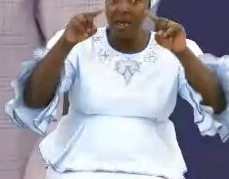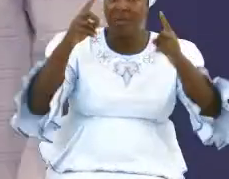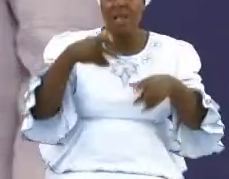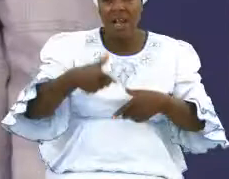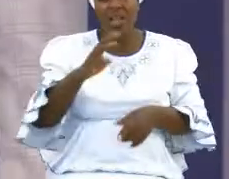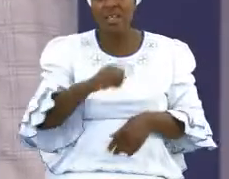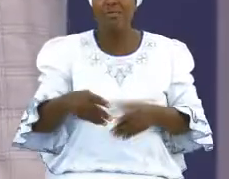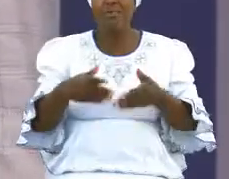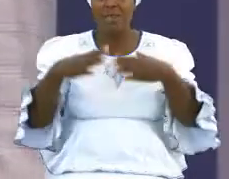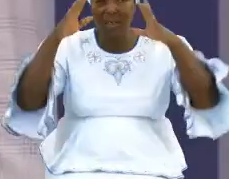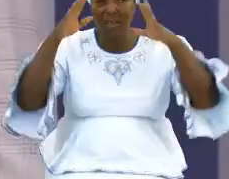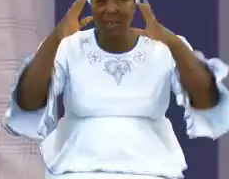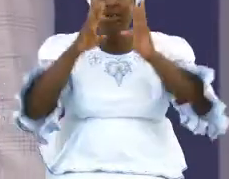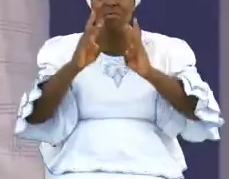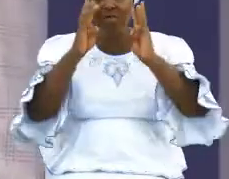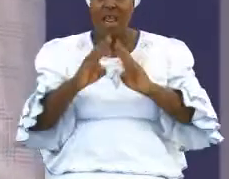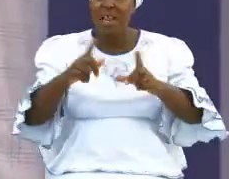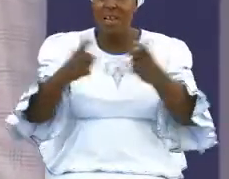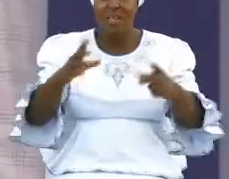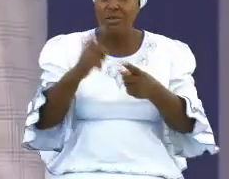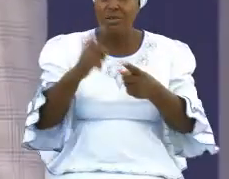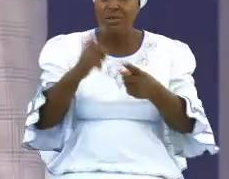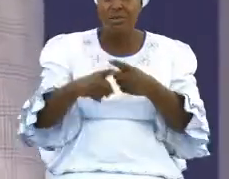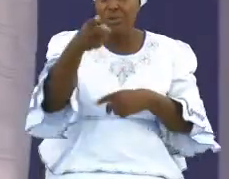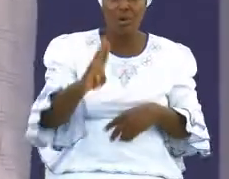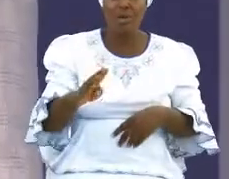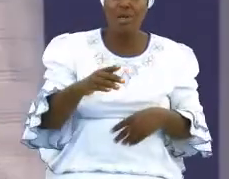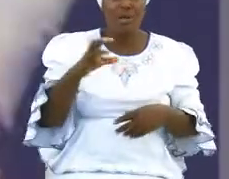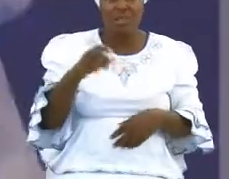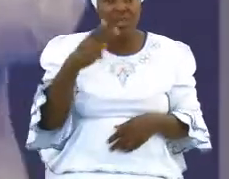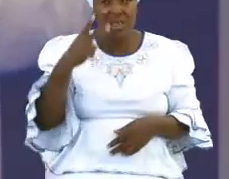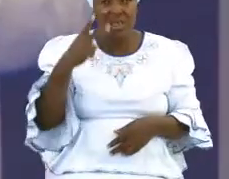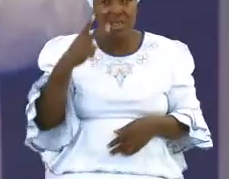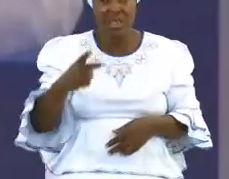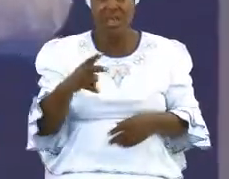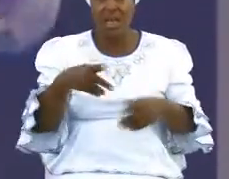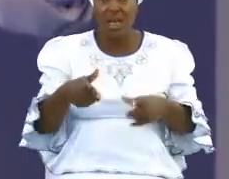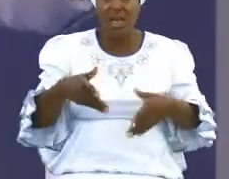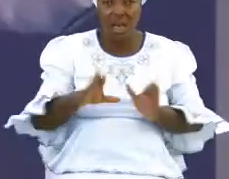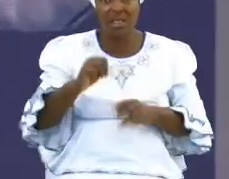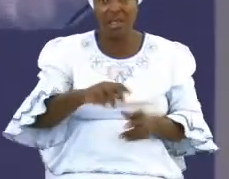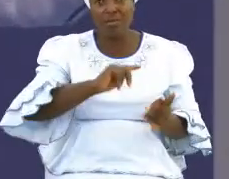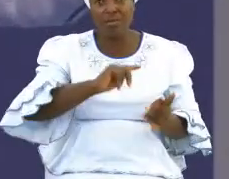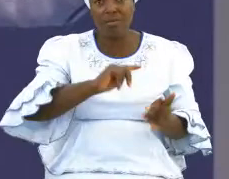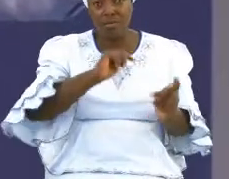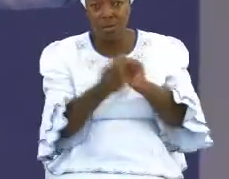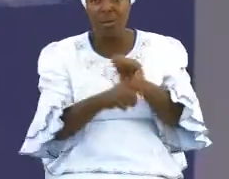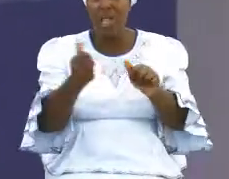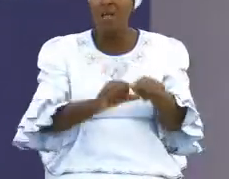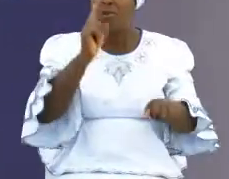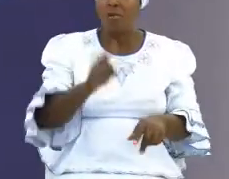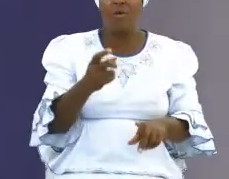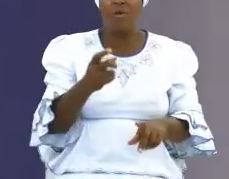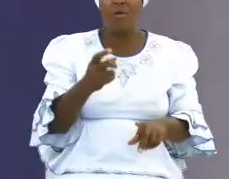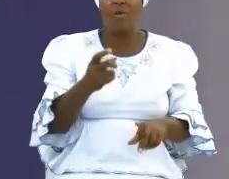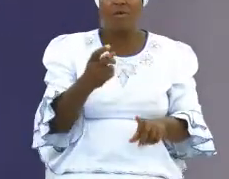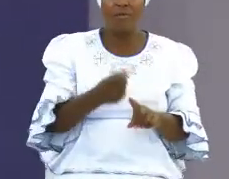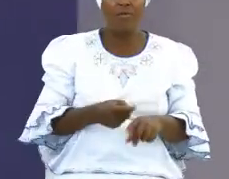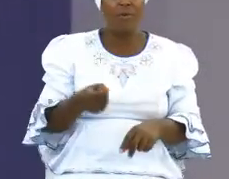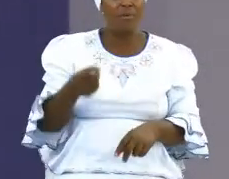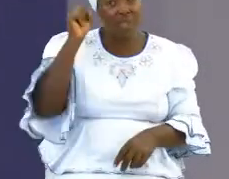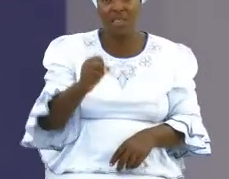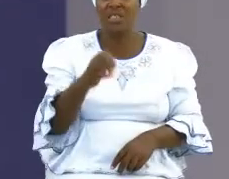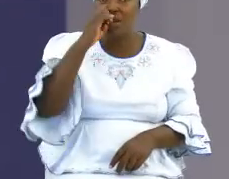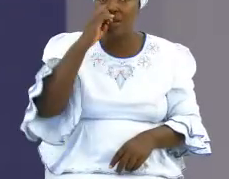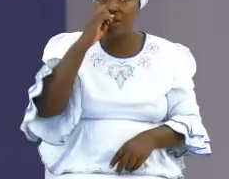unto God. Yea, let them turn everyone from his evil way, and from the